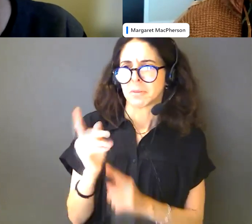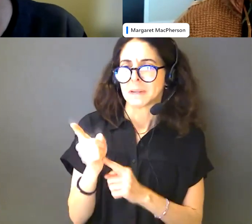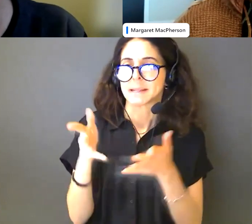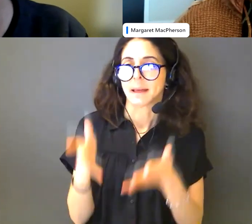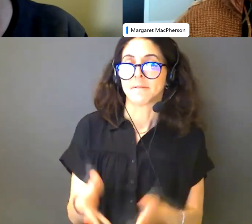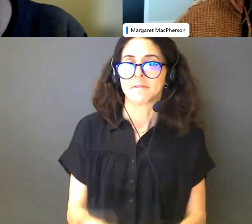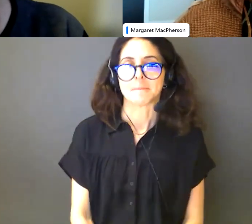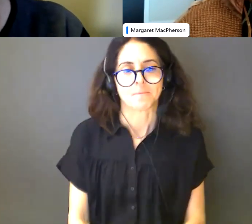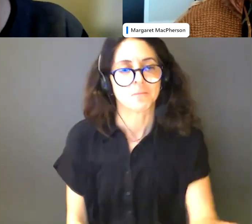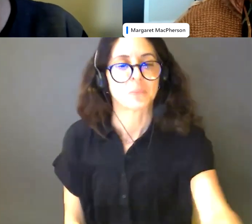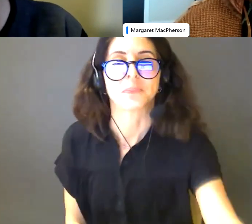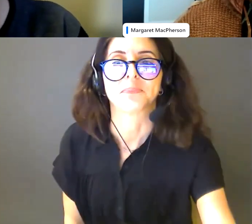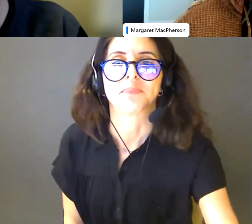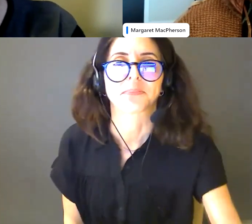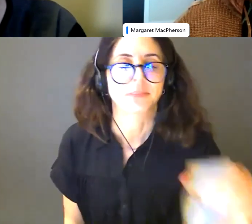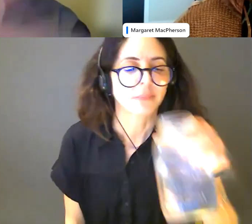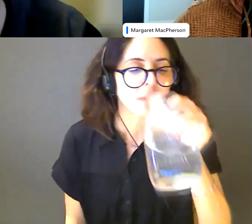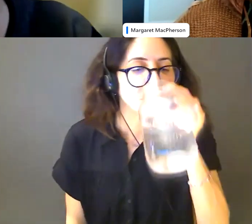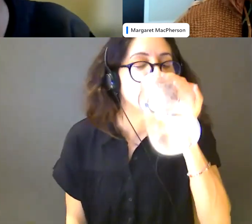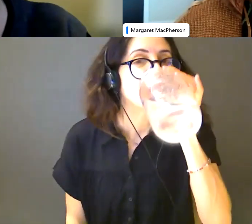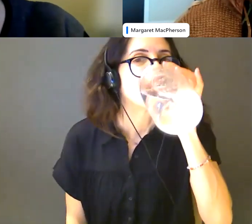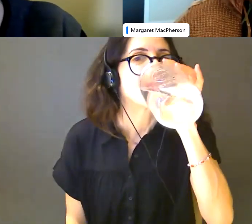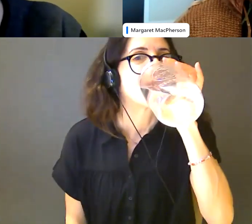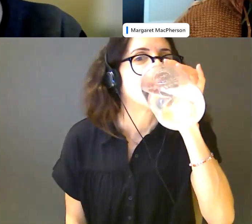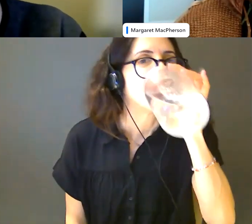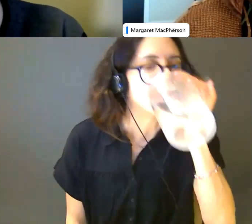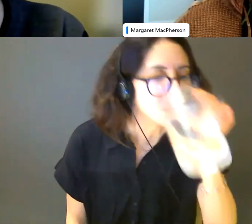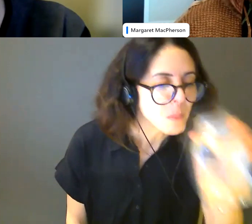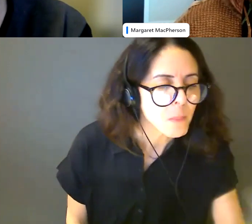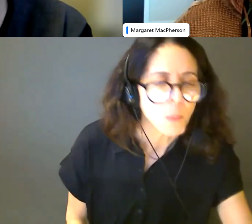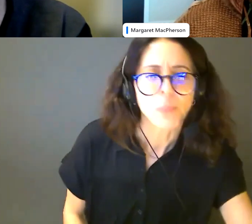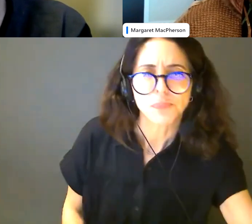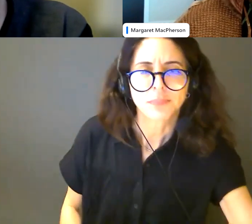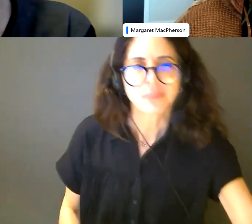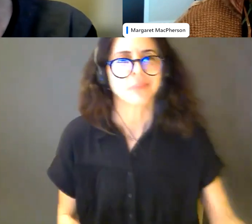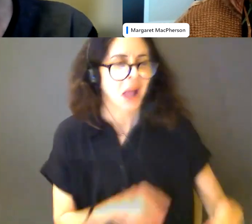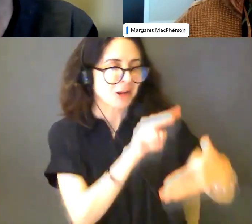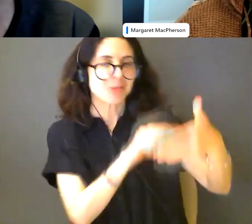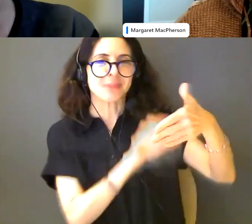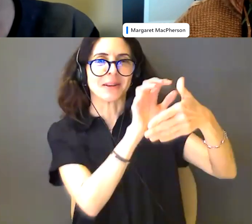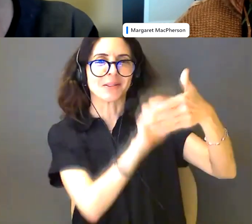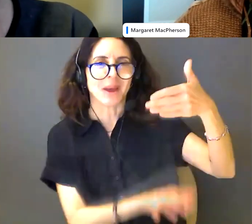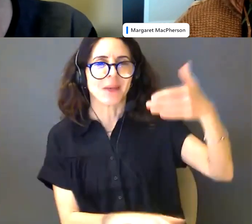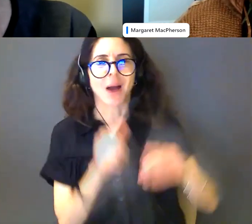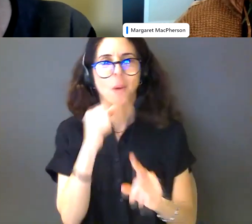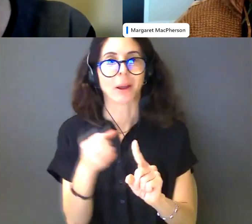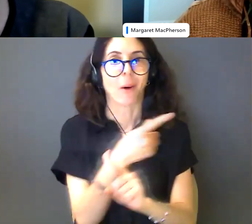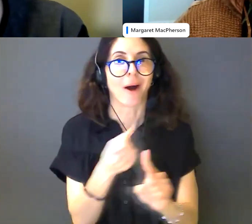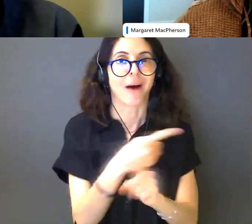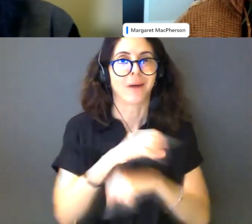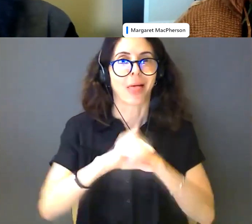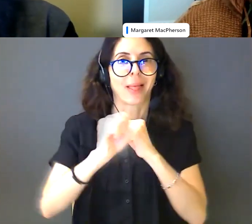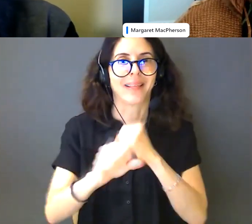that, I have it written, so I won't be going off on tangents like I tend to do. So I'm